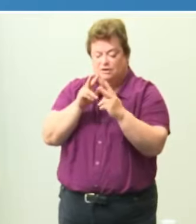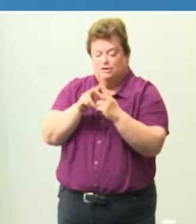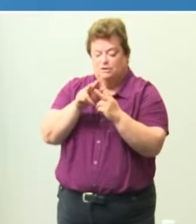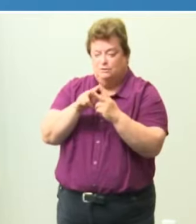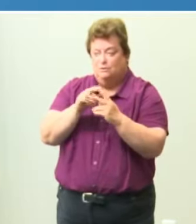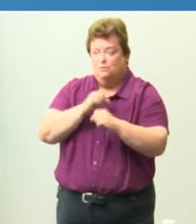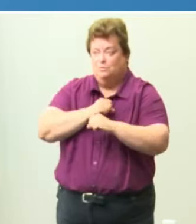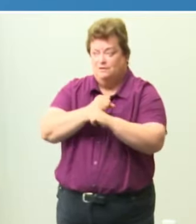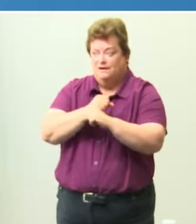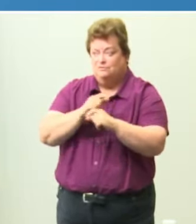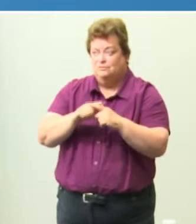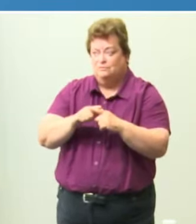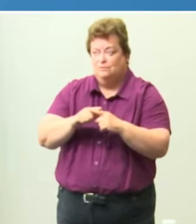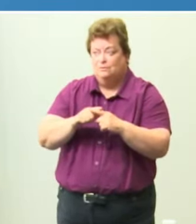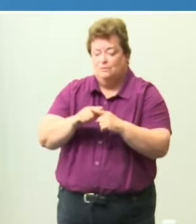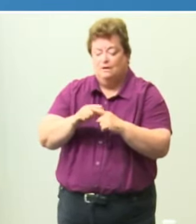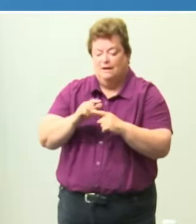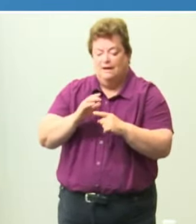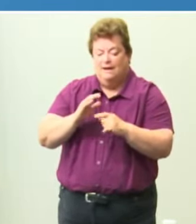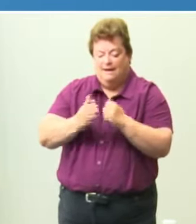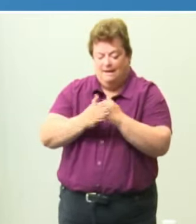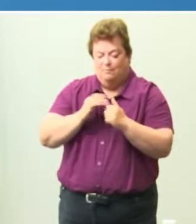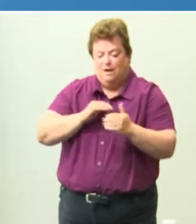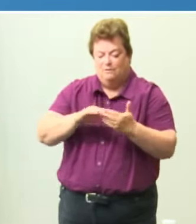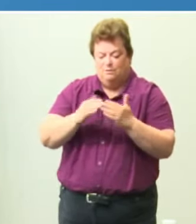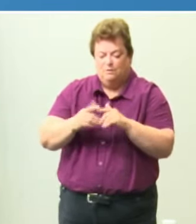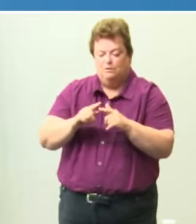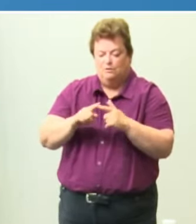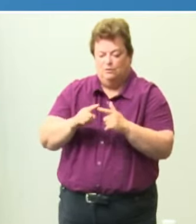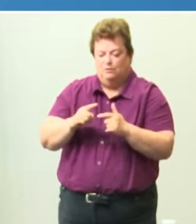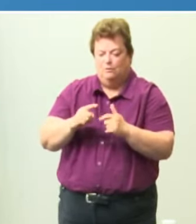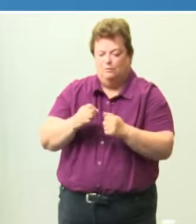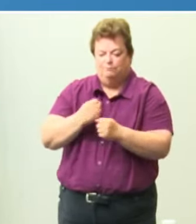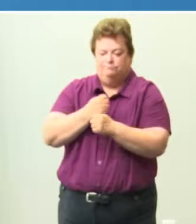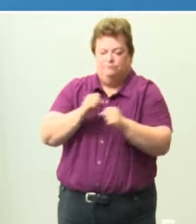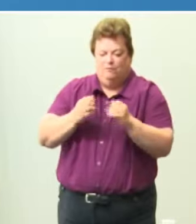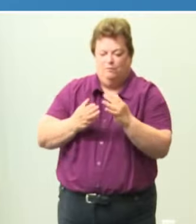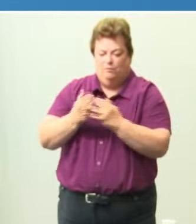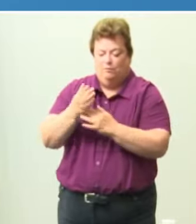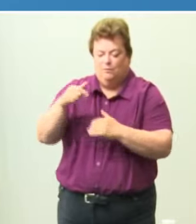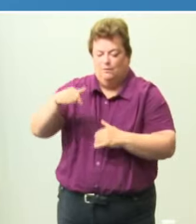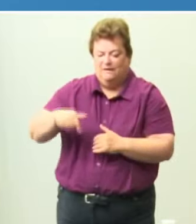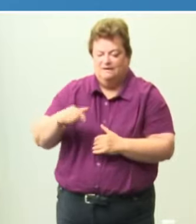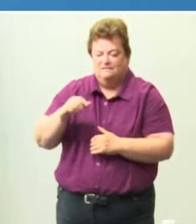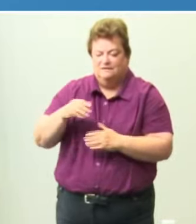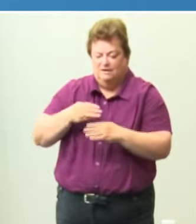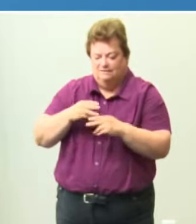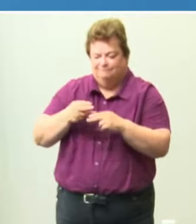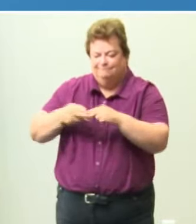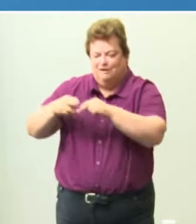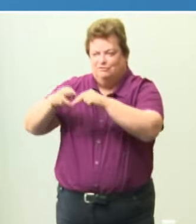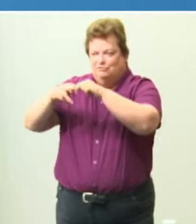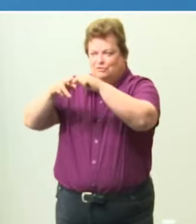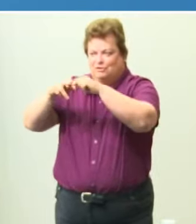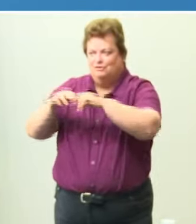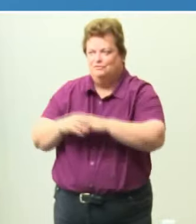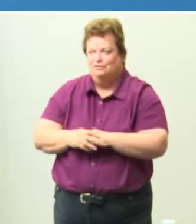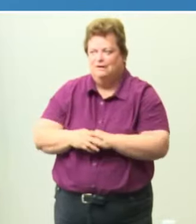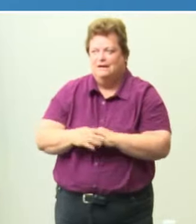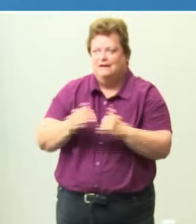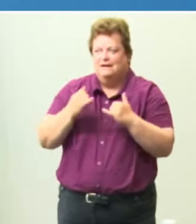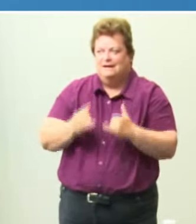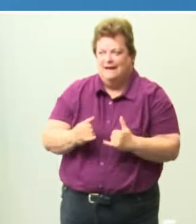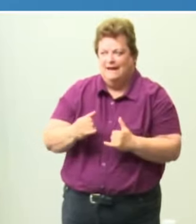protect our community and help us get through this surge. And we do want to remind everyone that the current directed health